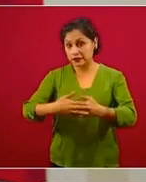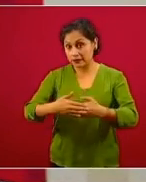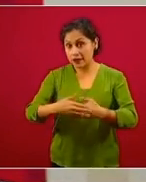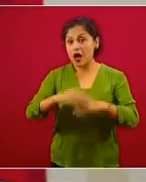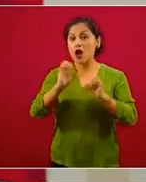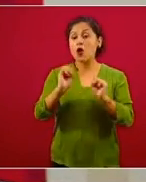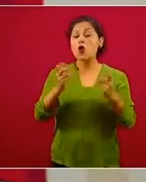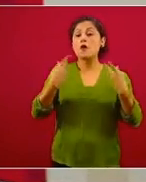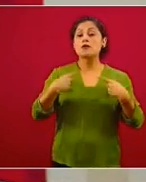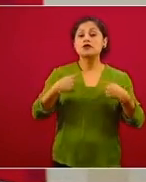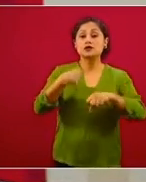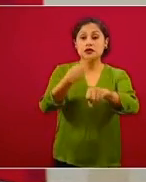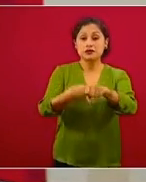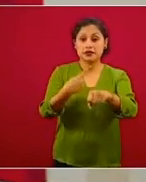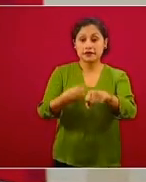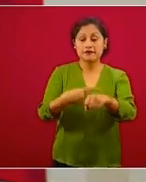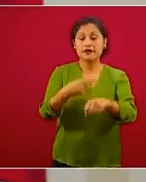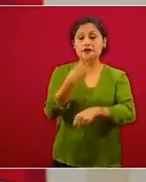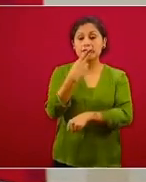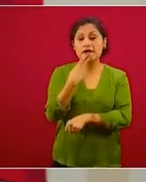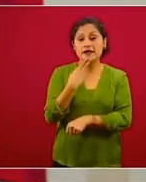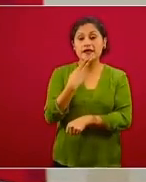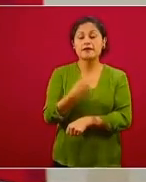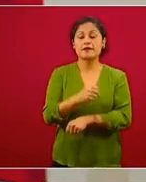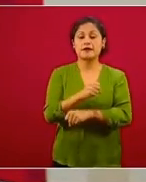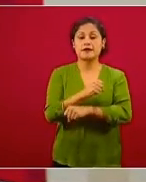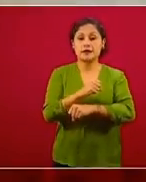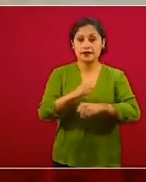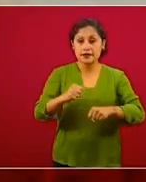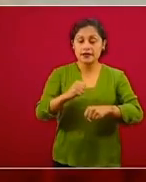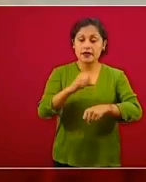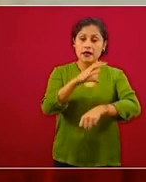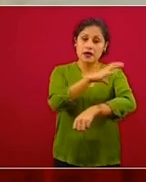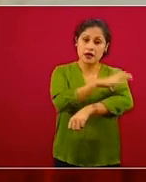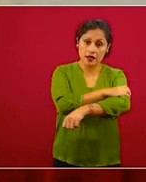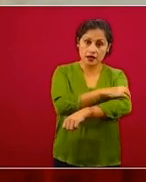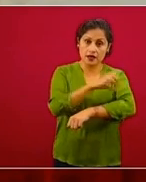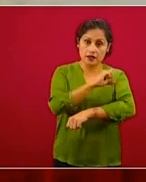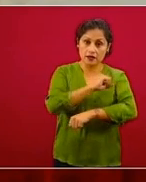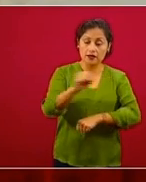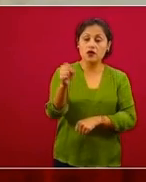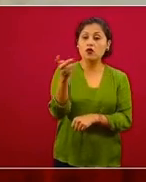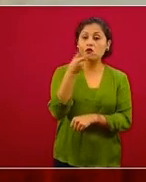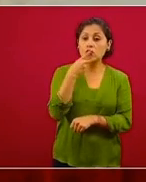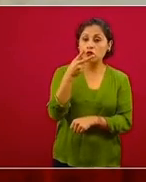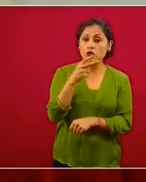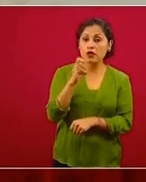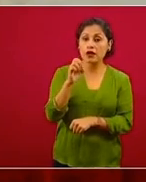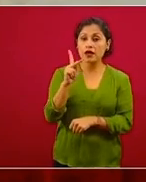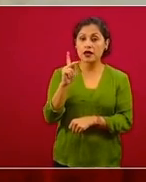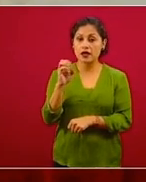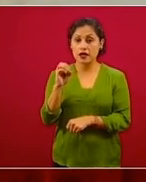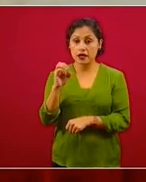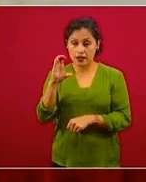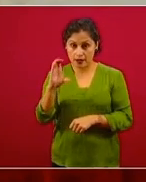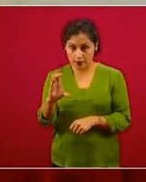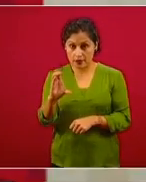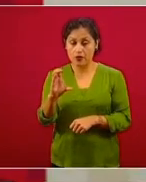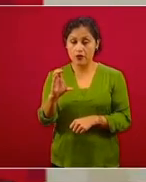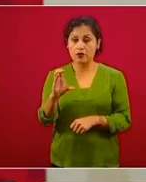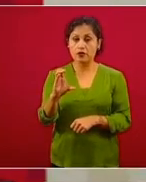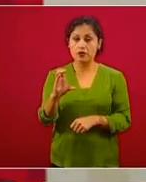as high blood pressure, obesity, diabetes, chronic lung